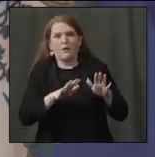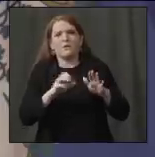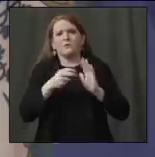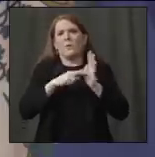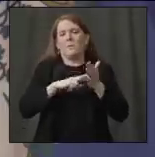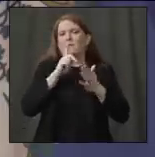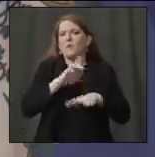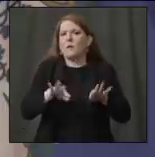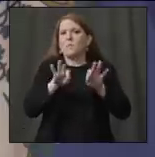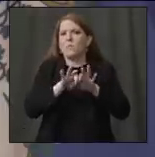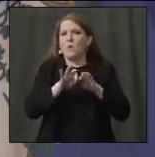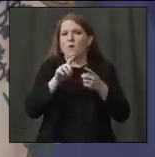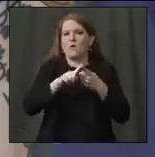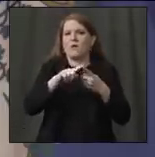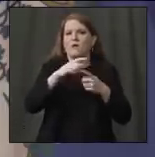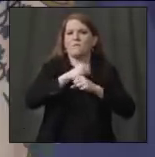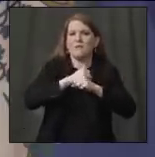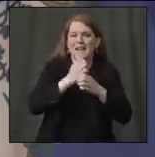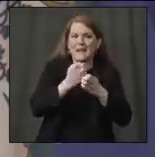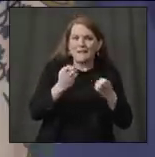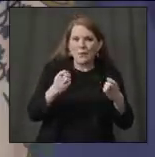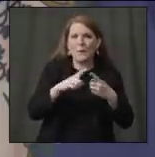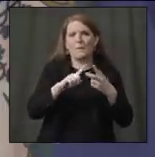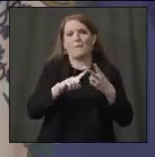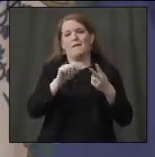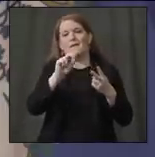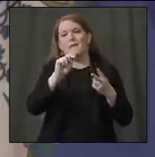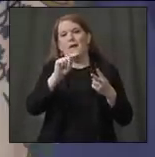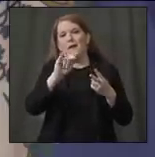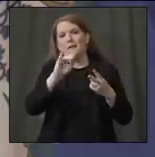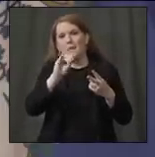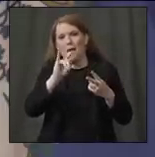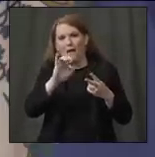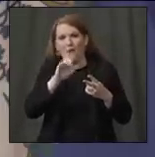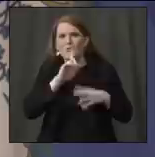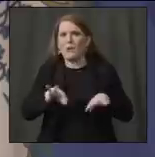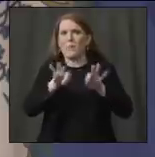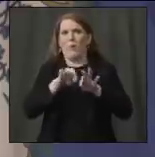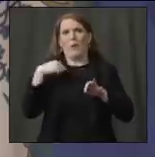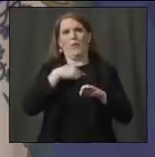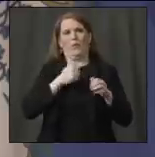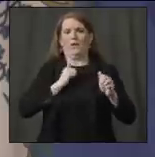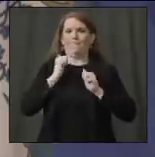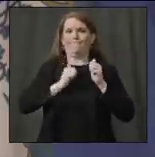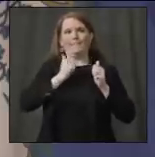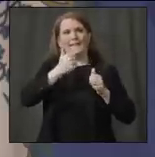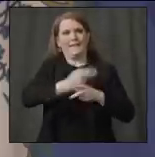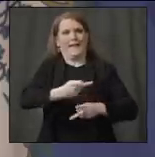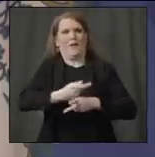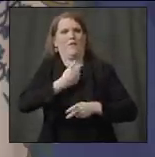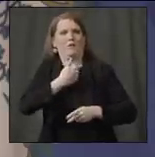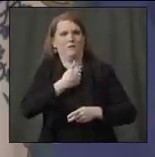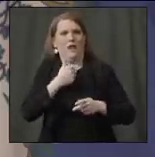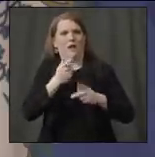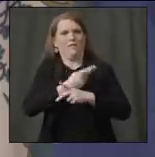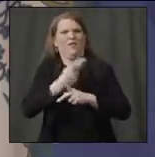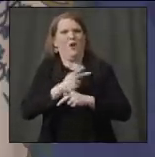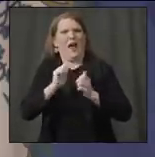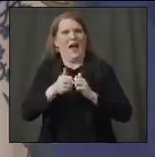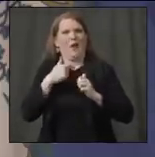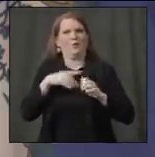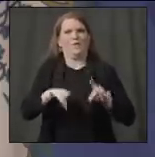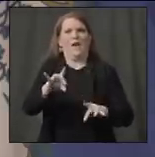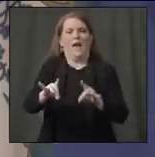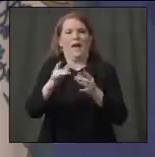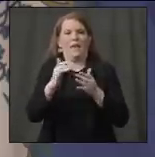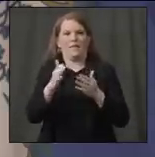ourselves. And that brings us to food. And probably remember from the last couple weeks